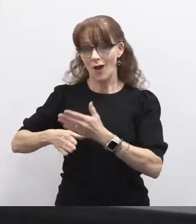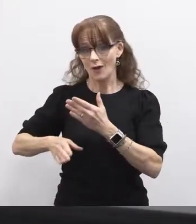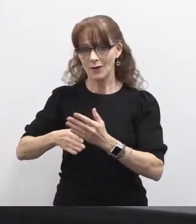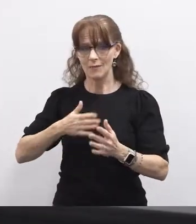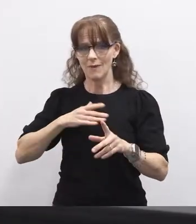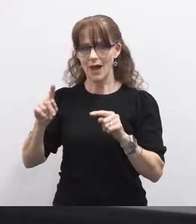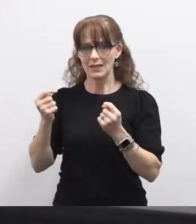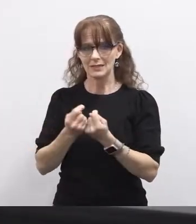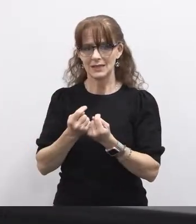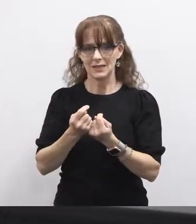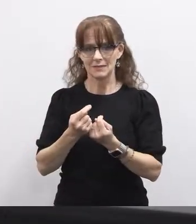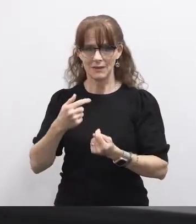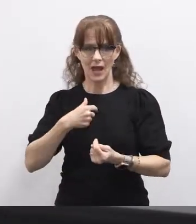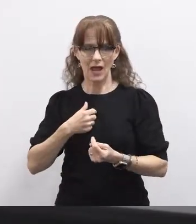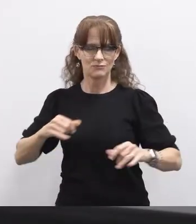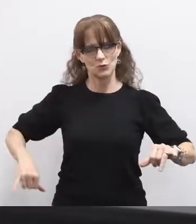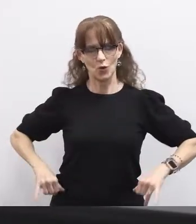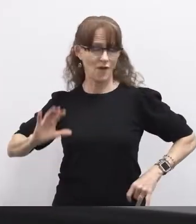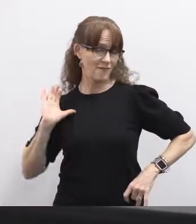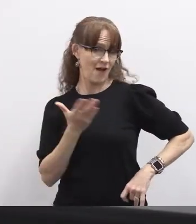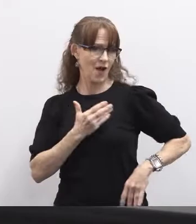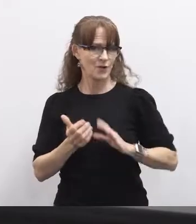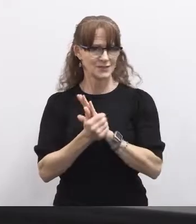my team and tonight will be able to show off our skills.